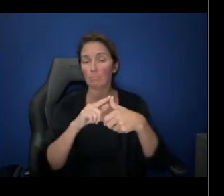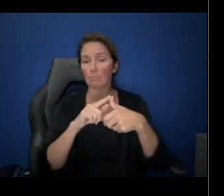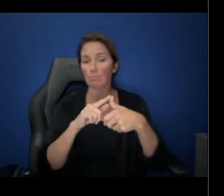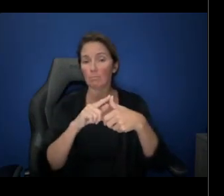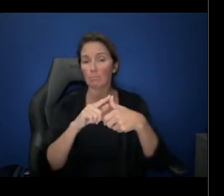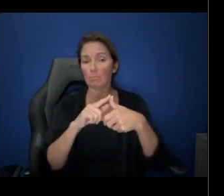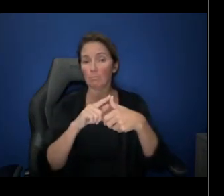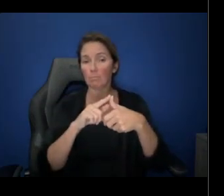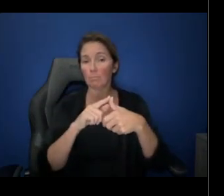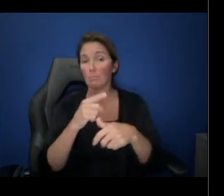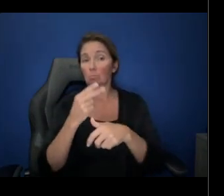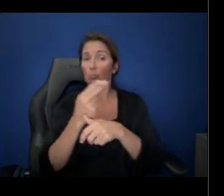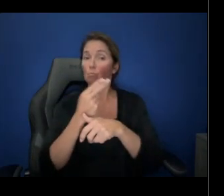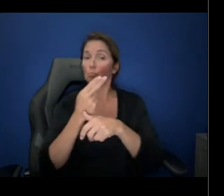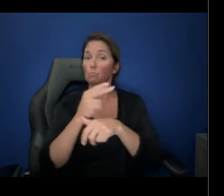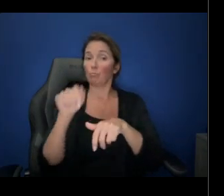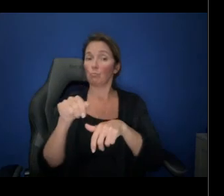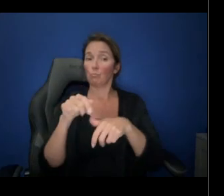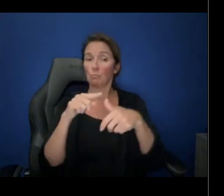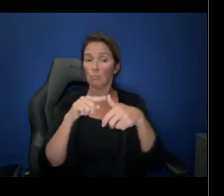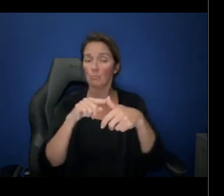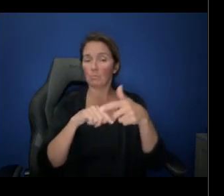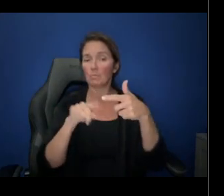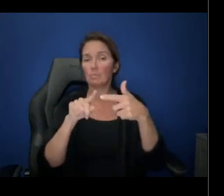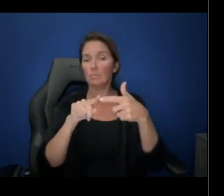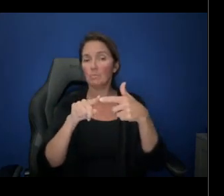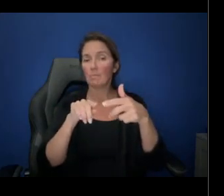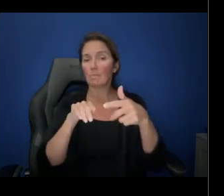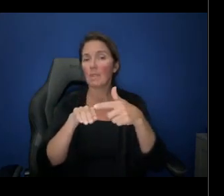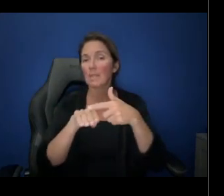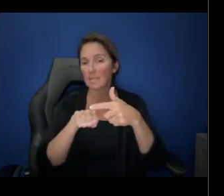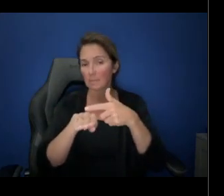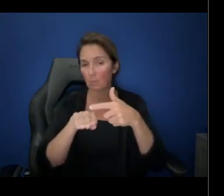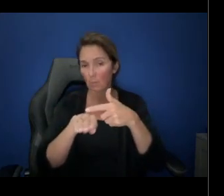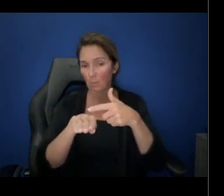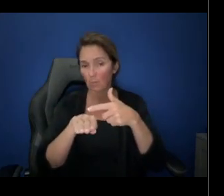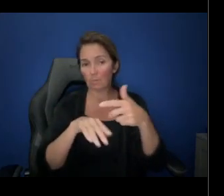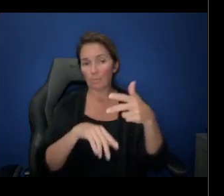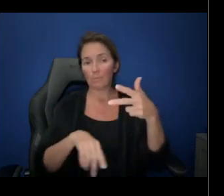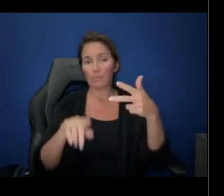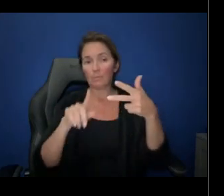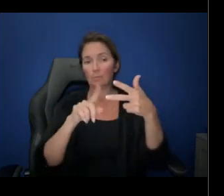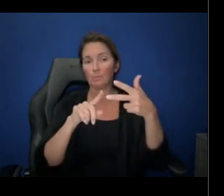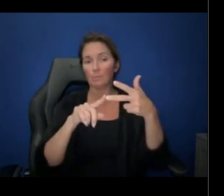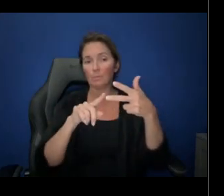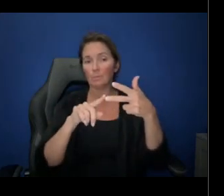The first option, usable. The second option, accessible.